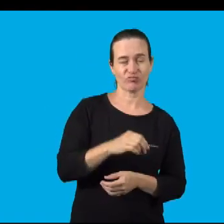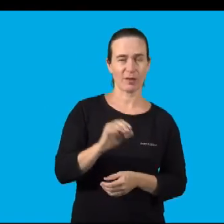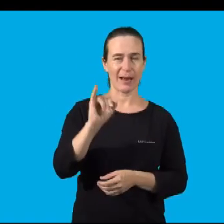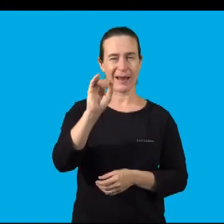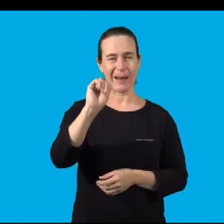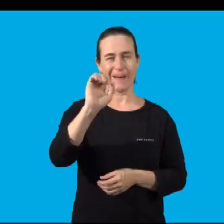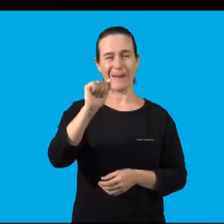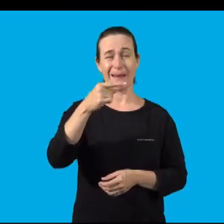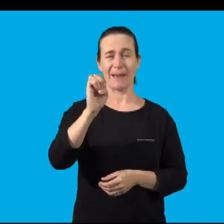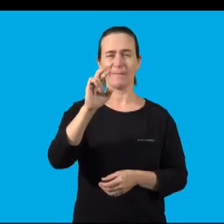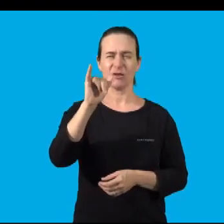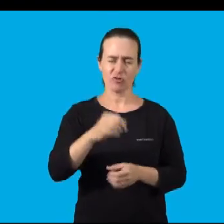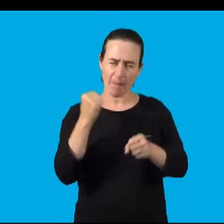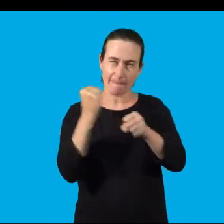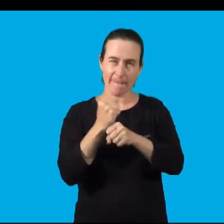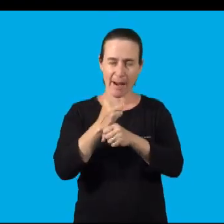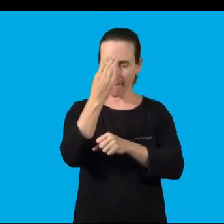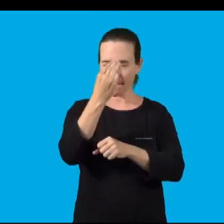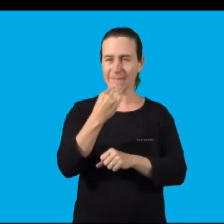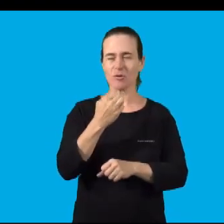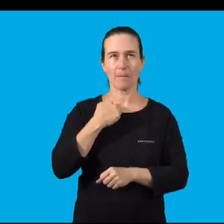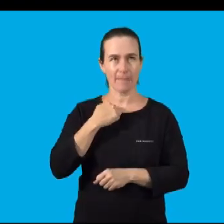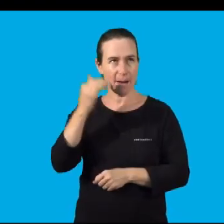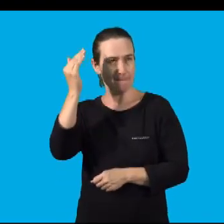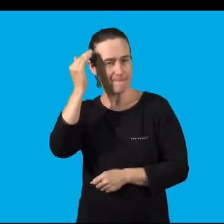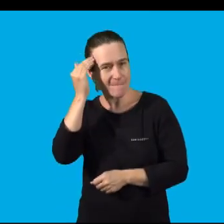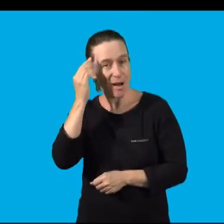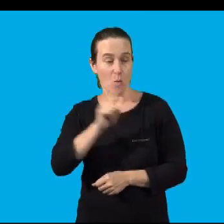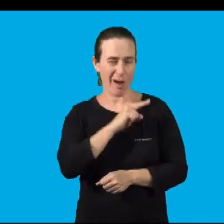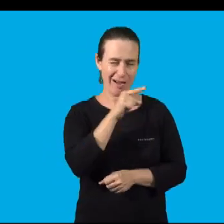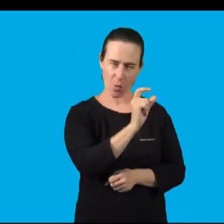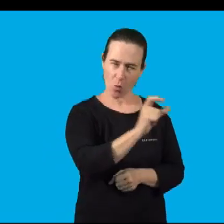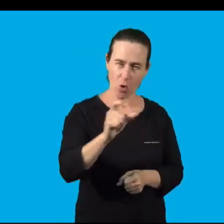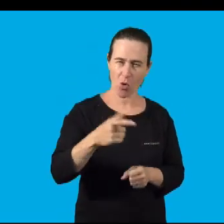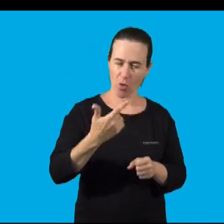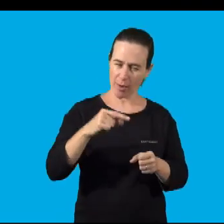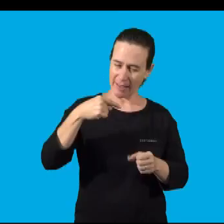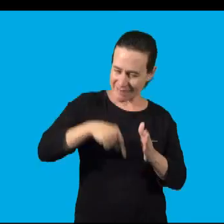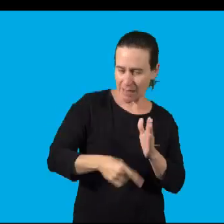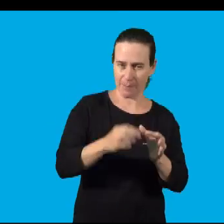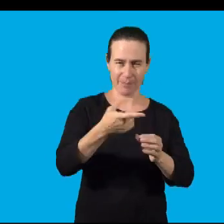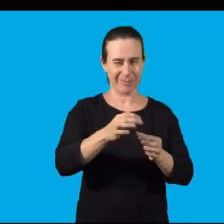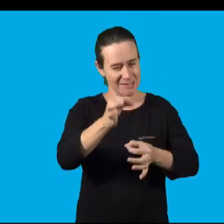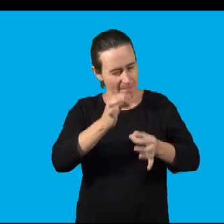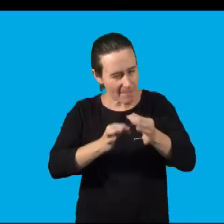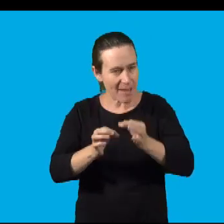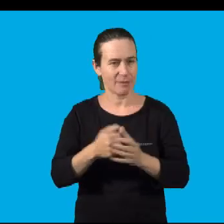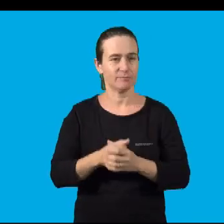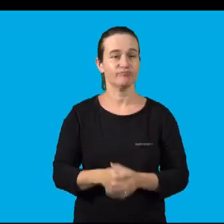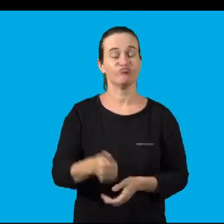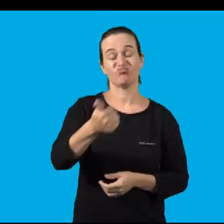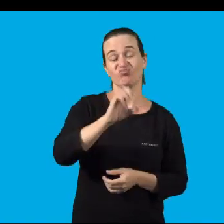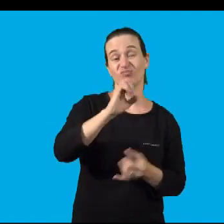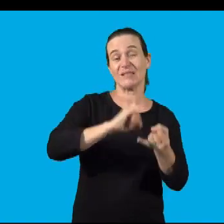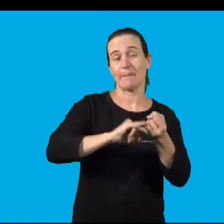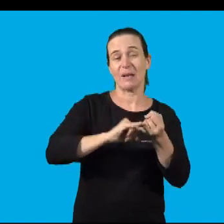create vivid pictures or sensations in the reader's mind by the use of descriptive language. Symbolism, the use